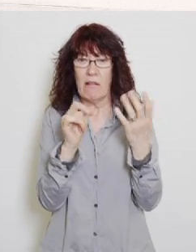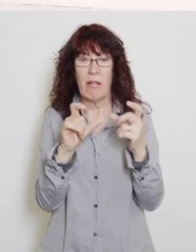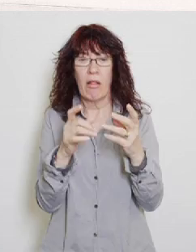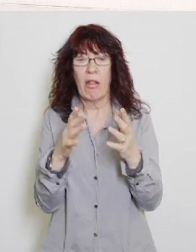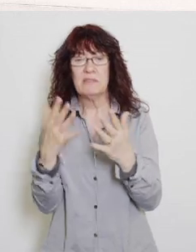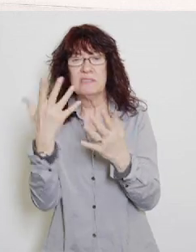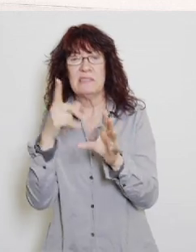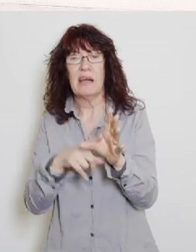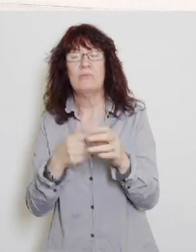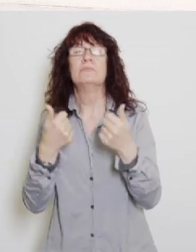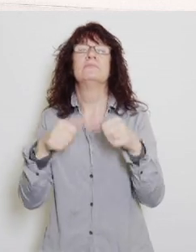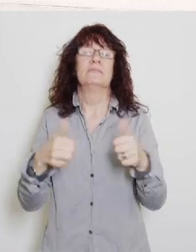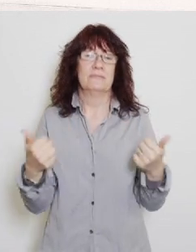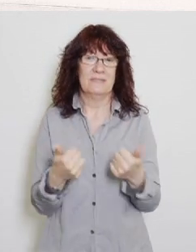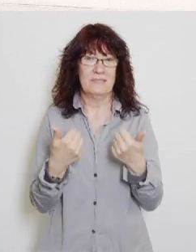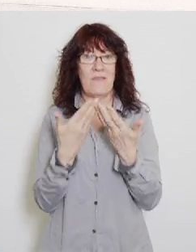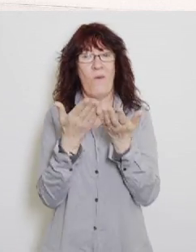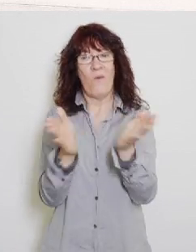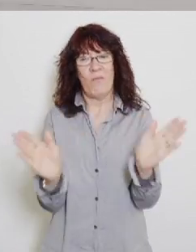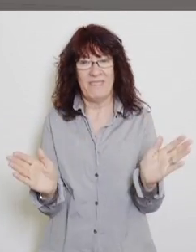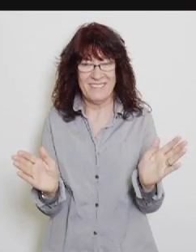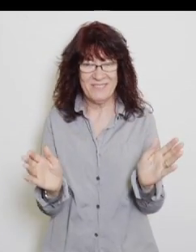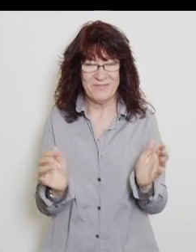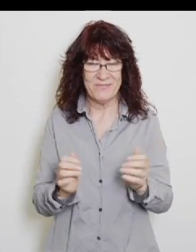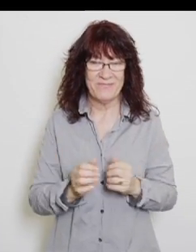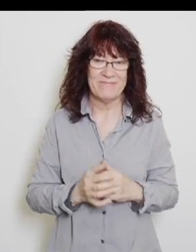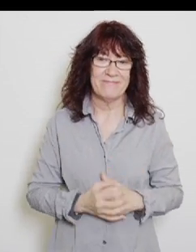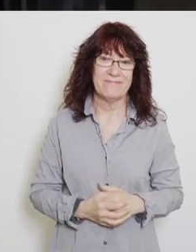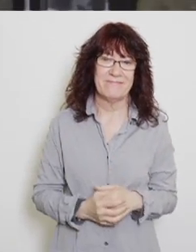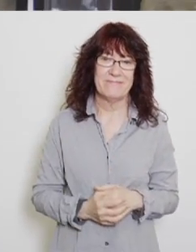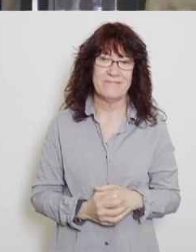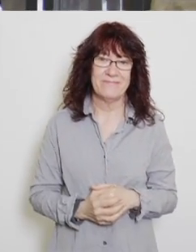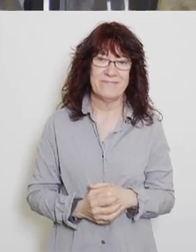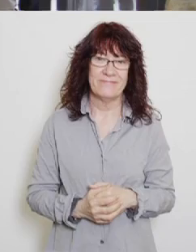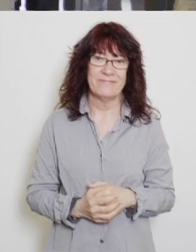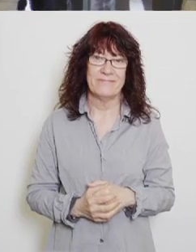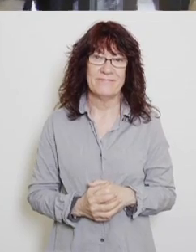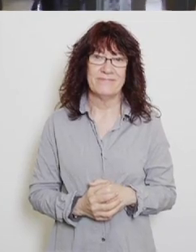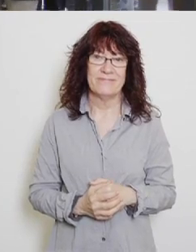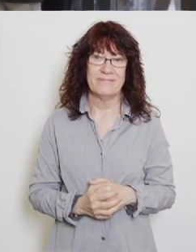reality.